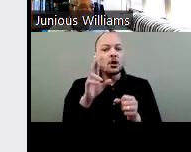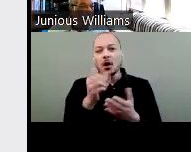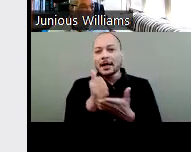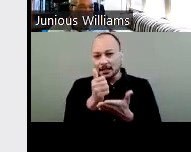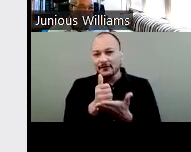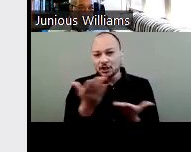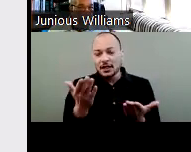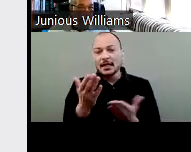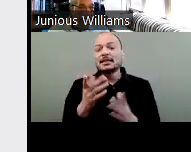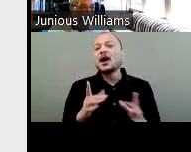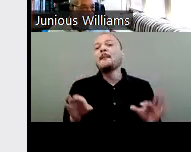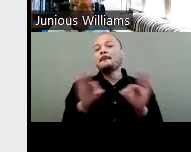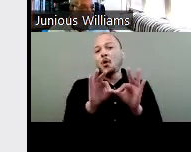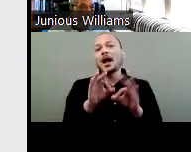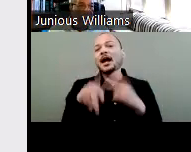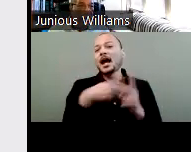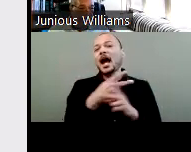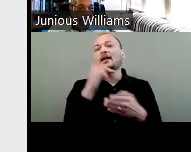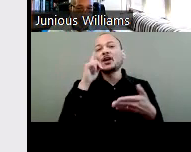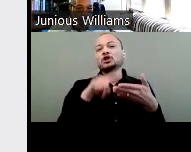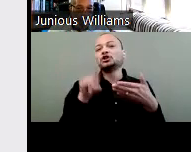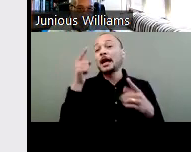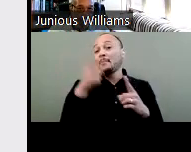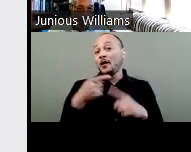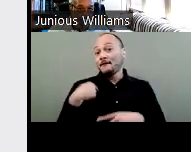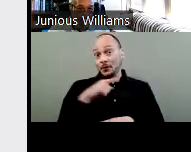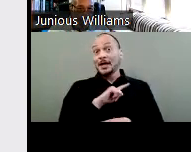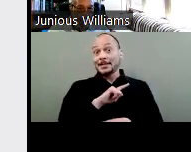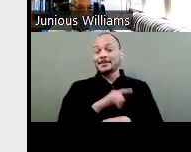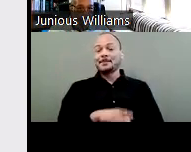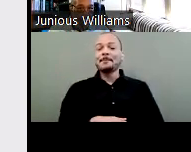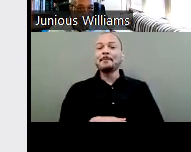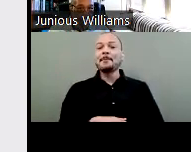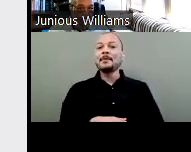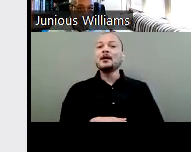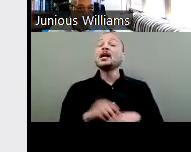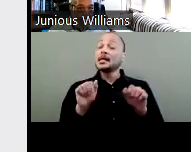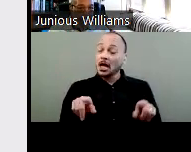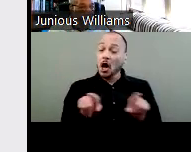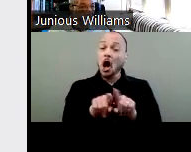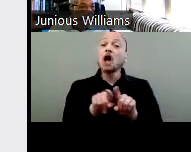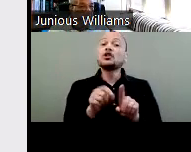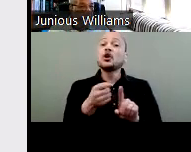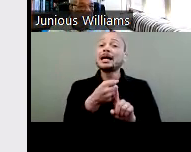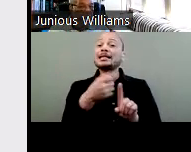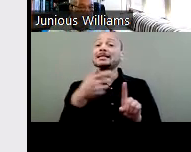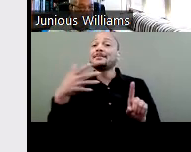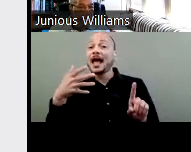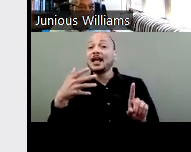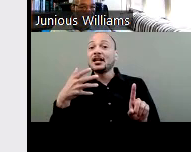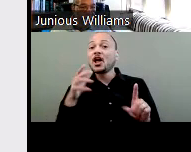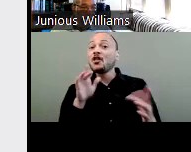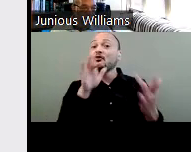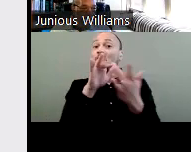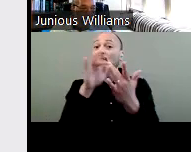intervention is an important kind of checkpoint for us. It can also, though, expand the reach of the strategies.